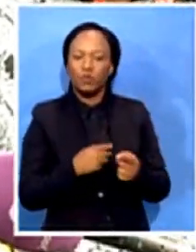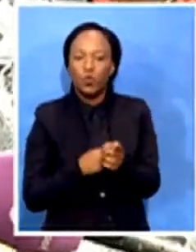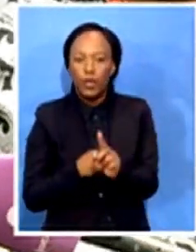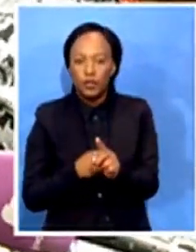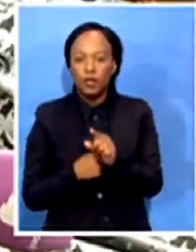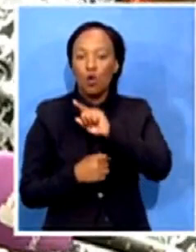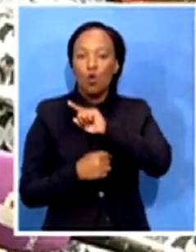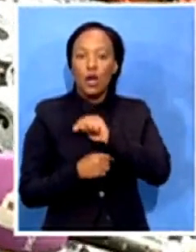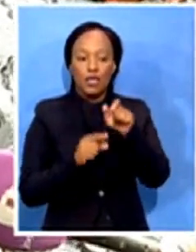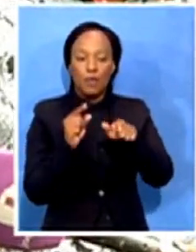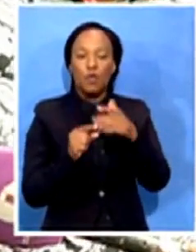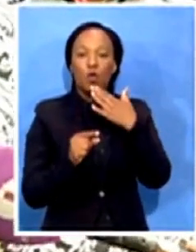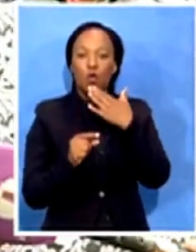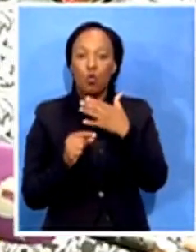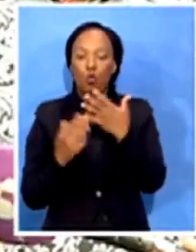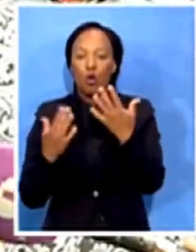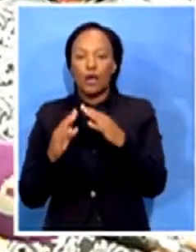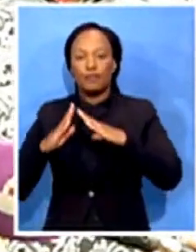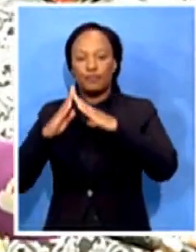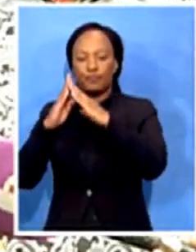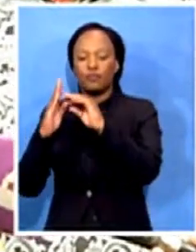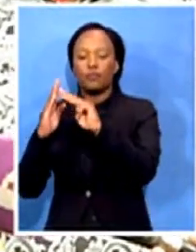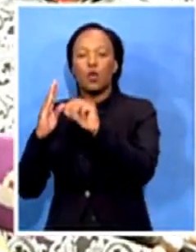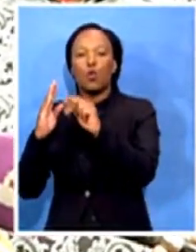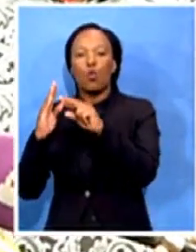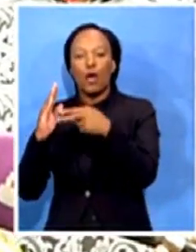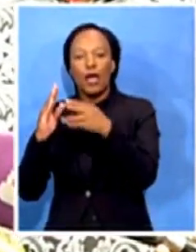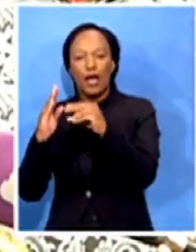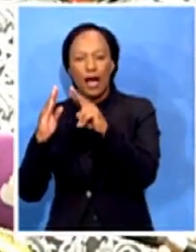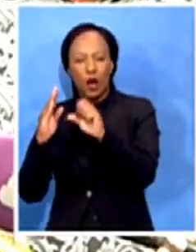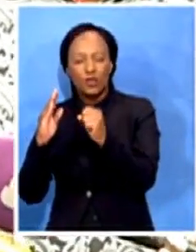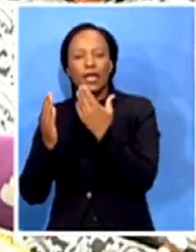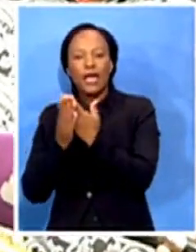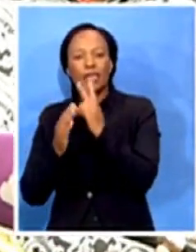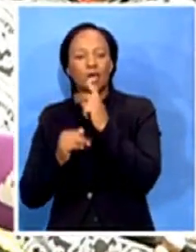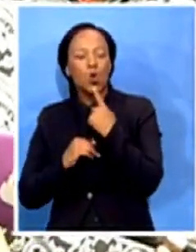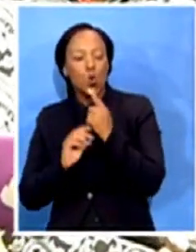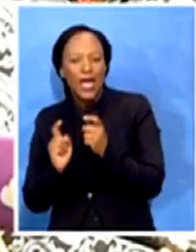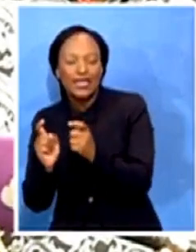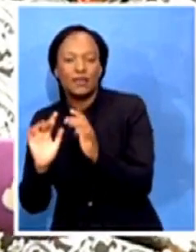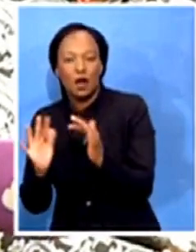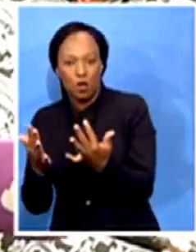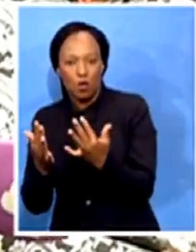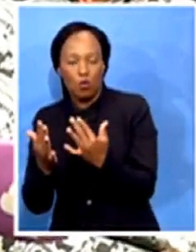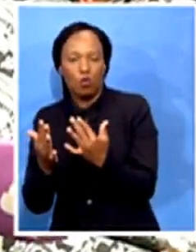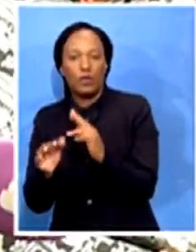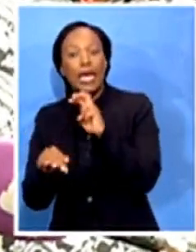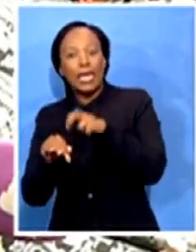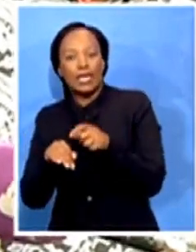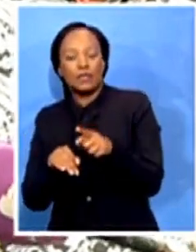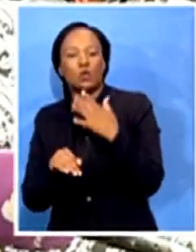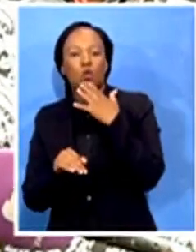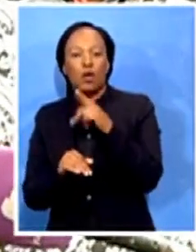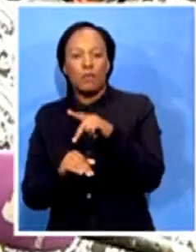be able to see the urgency of issuing the PPE. And even this morning, we got a report from the CEO